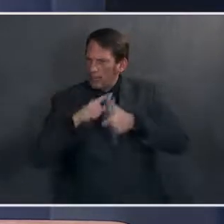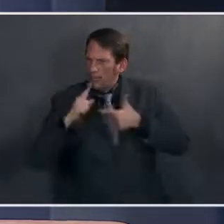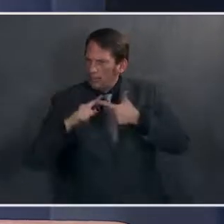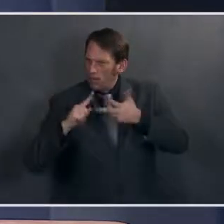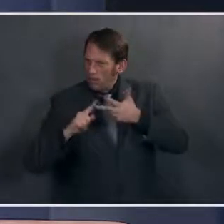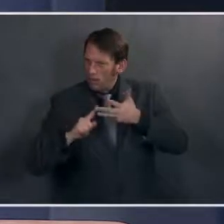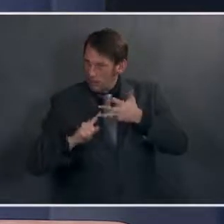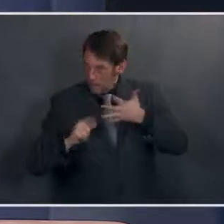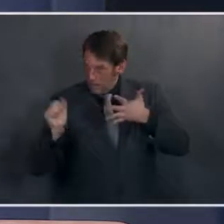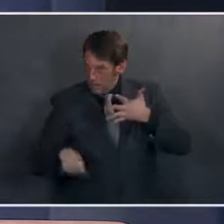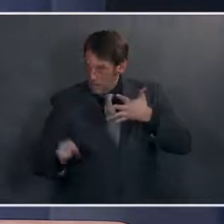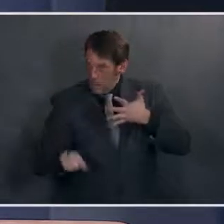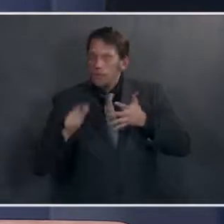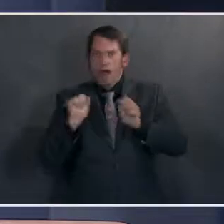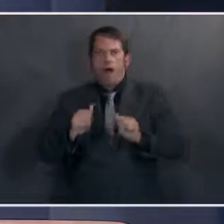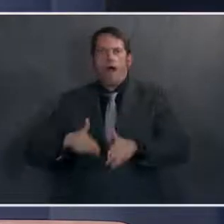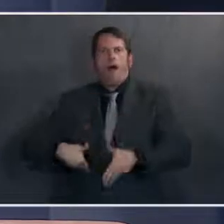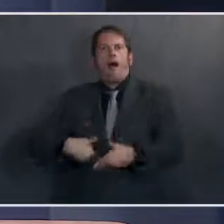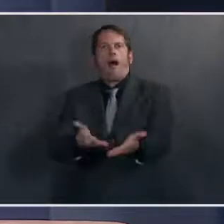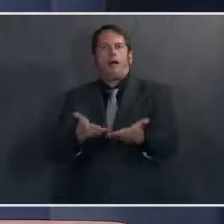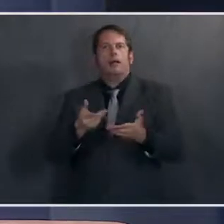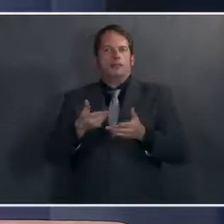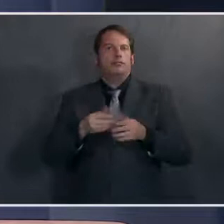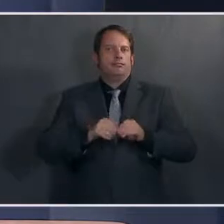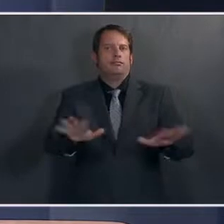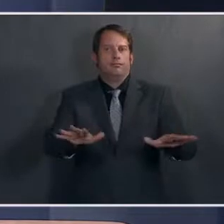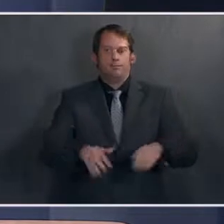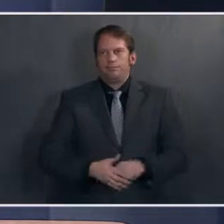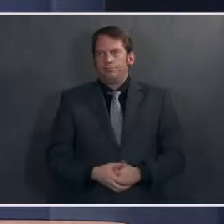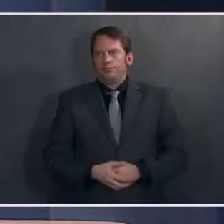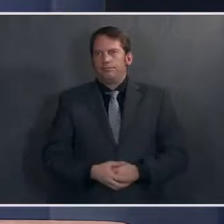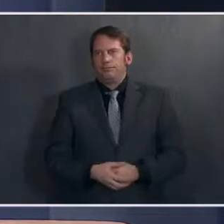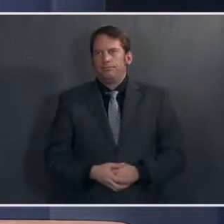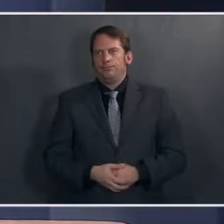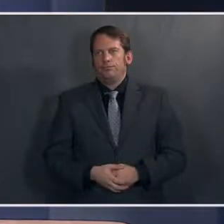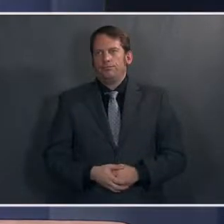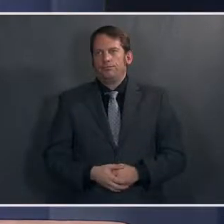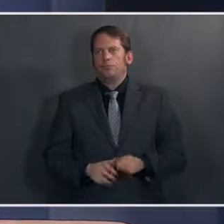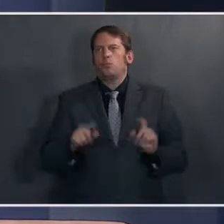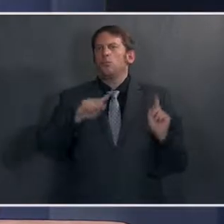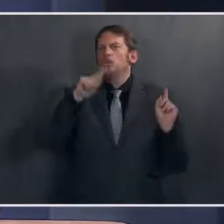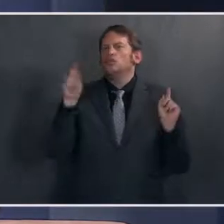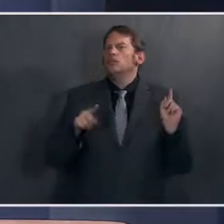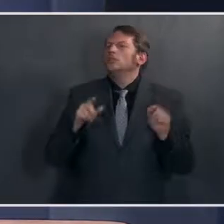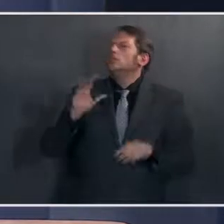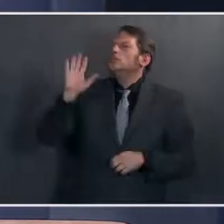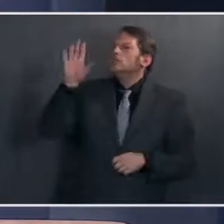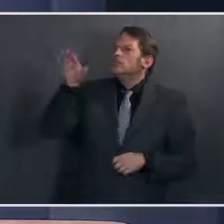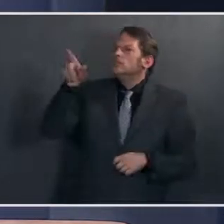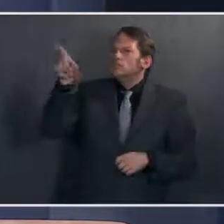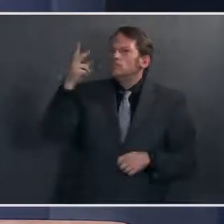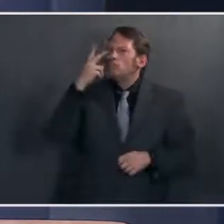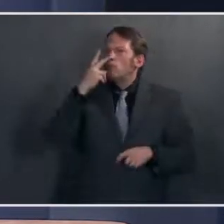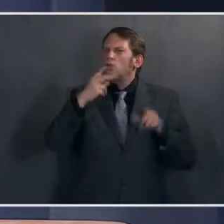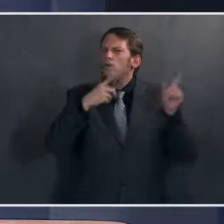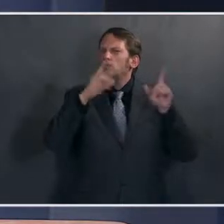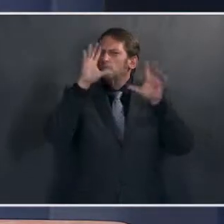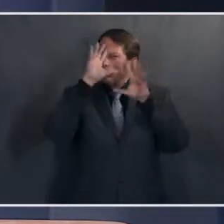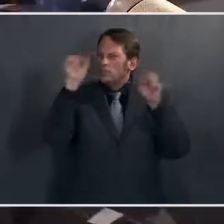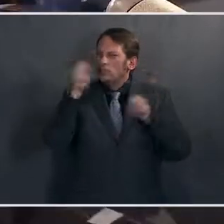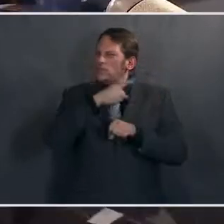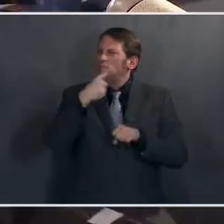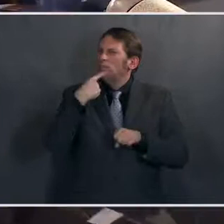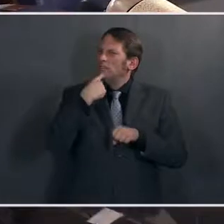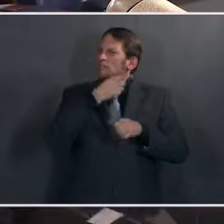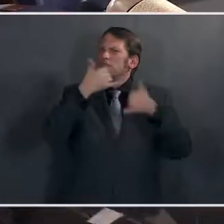go ahead. Jen, you saw the president say earlier he's still confident he can get some Republican support. Mm-hmm. Mitt Romney was asked about that a